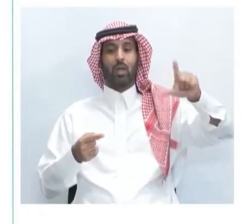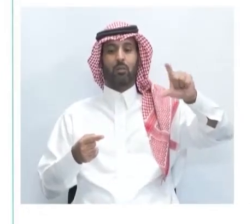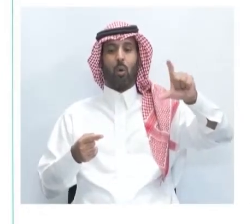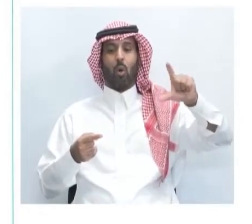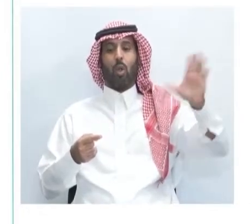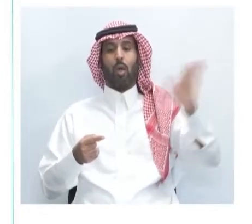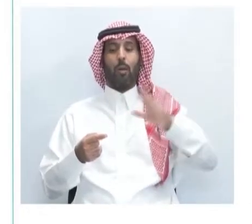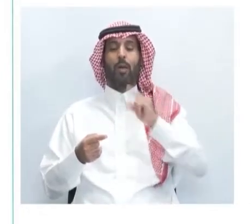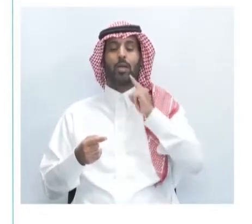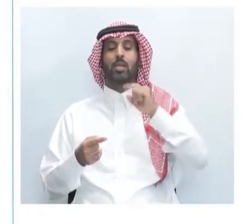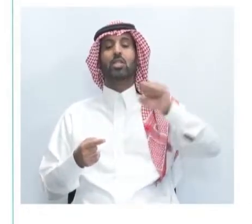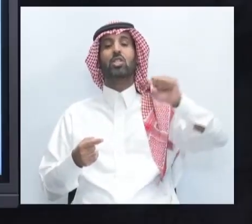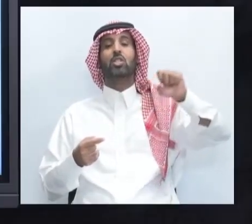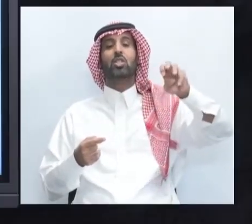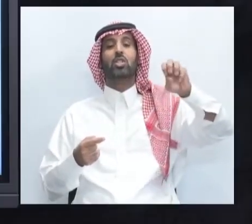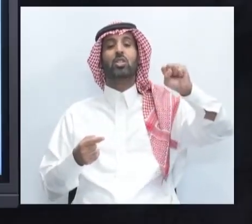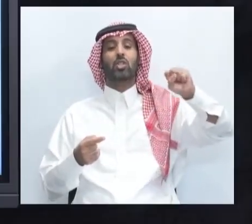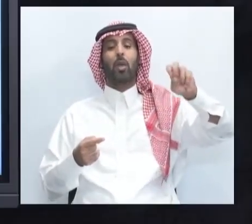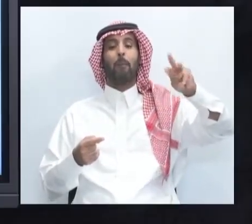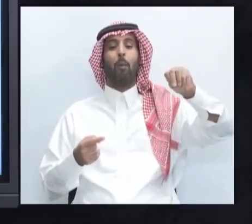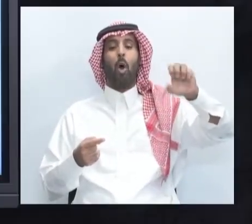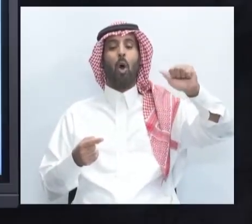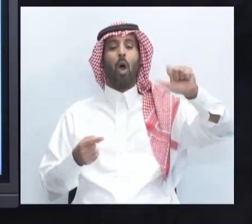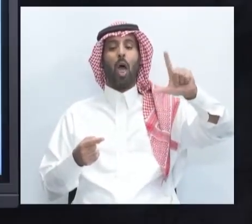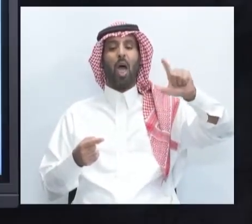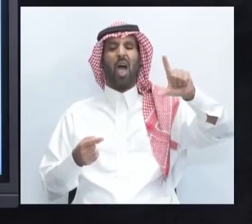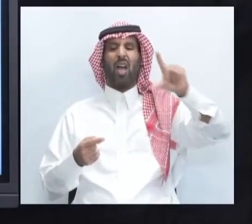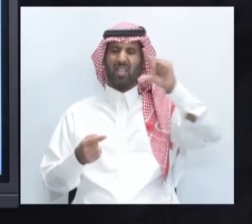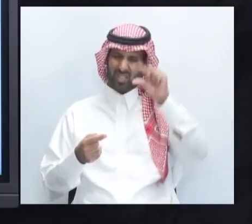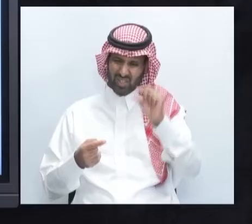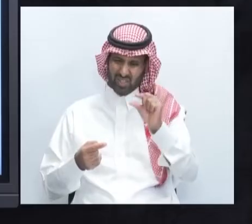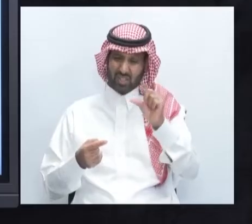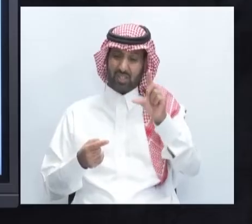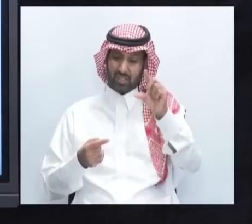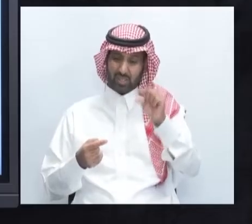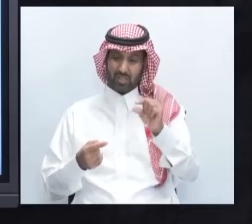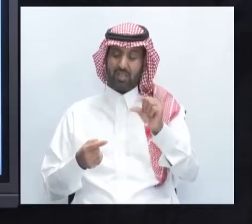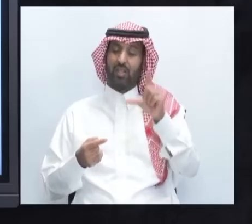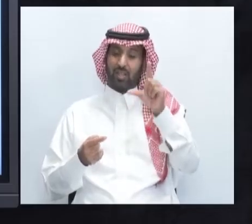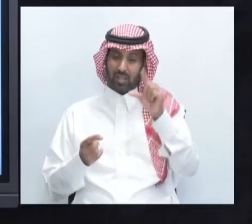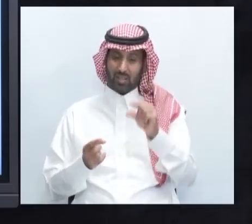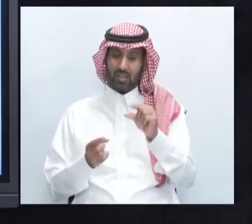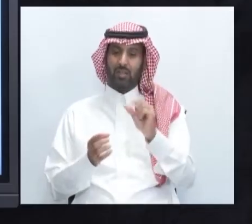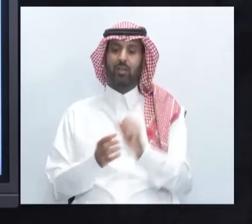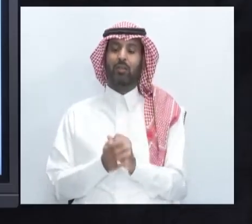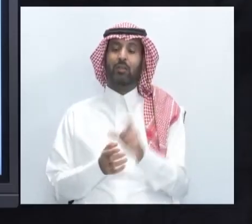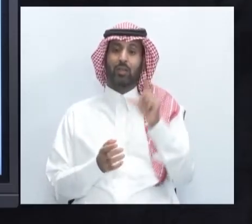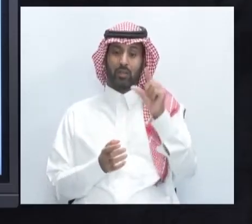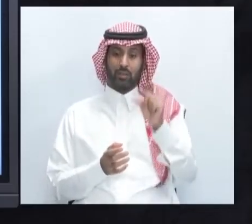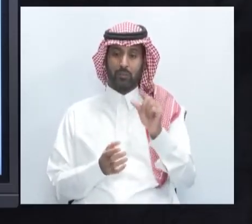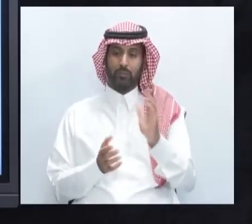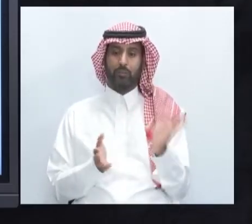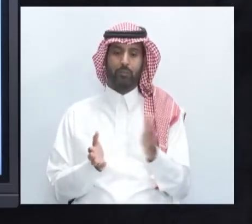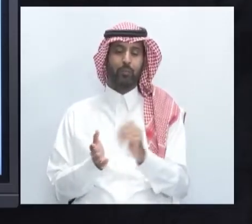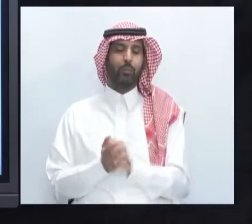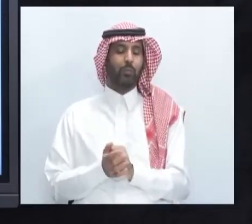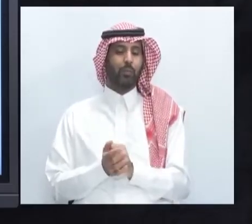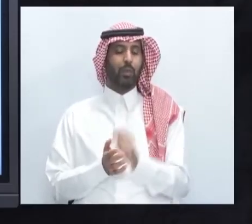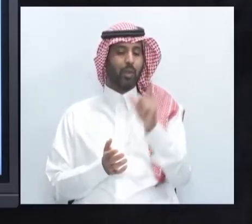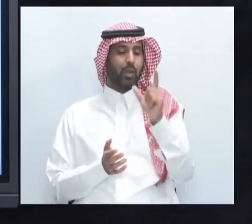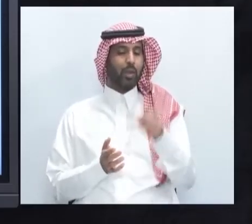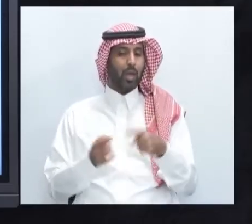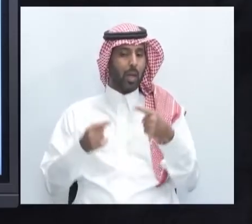small, small. What does it mean, small? Small. Excellent. We have what? Small. That's right. What is